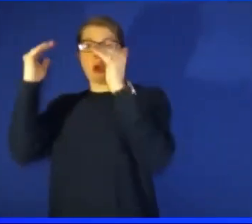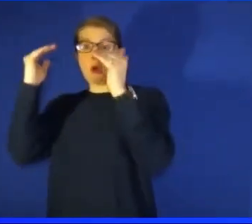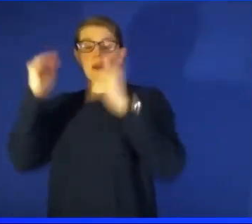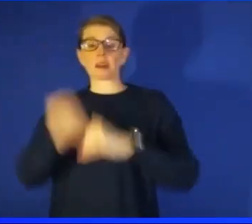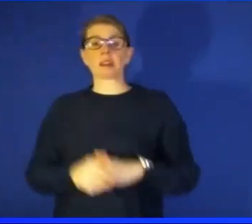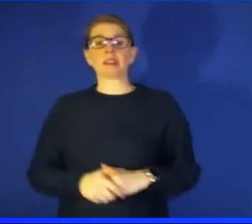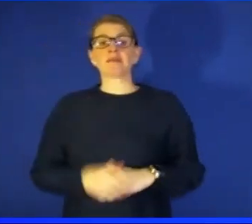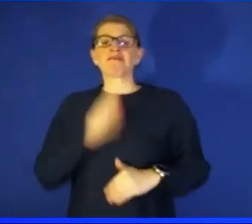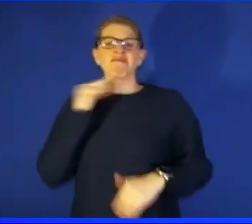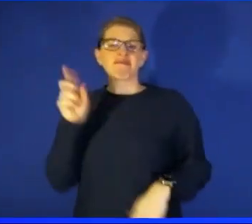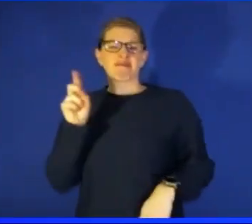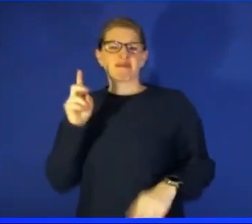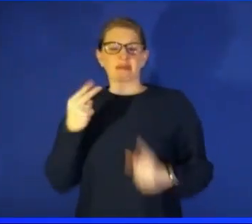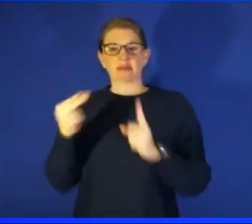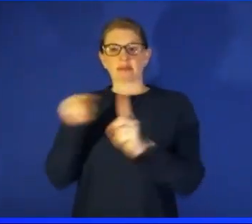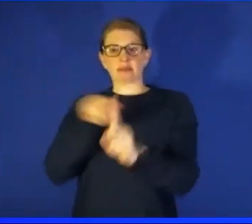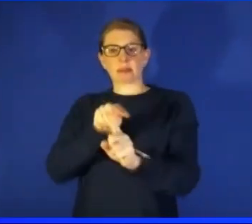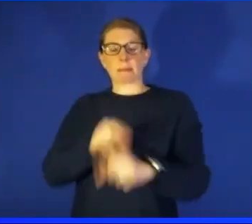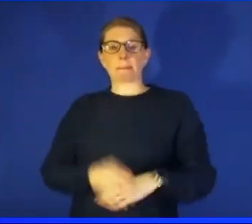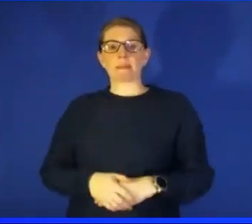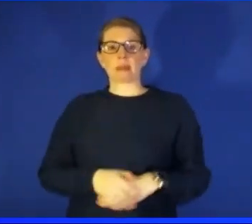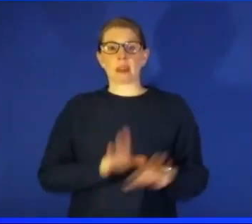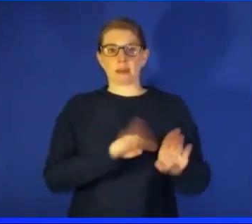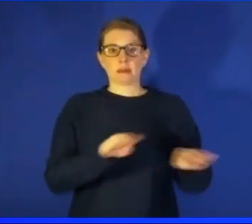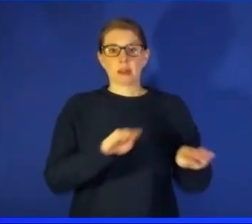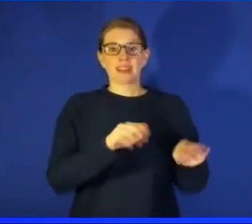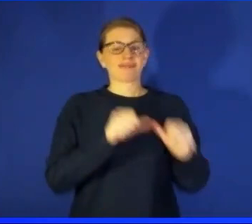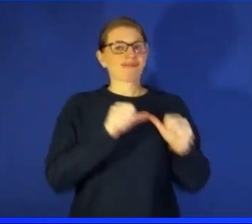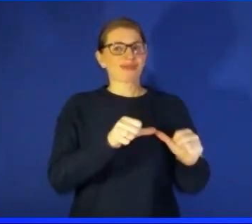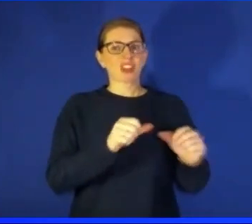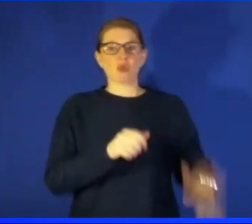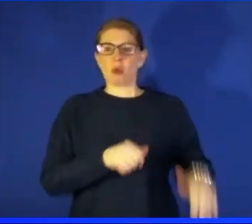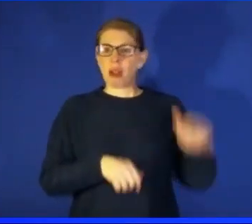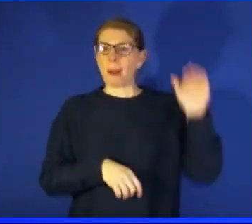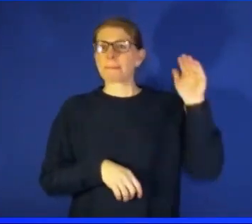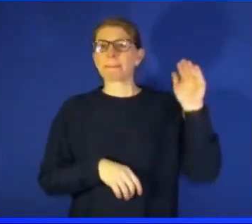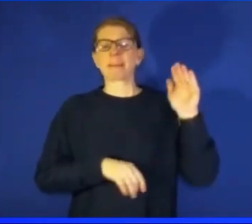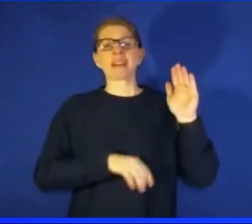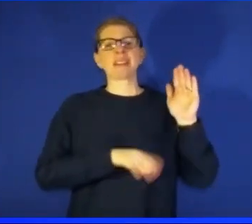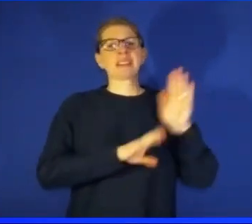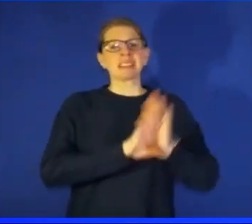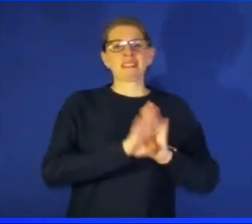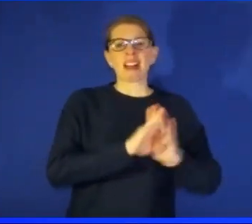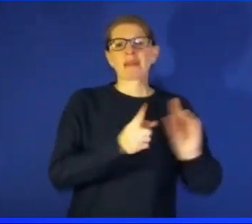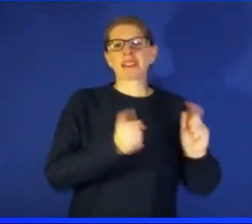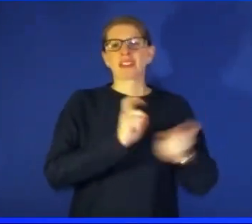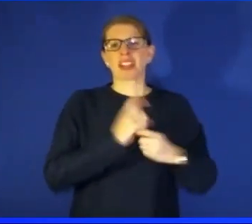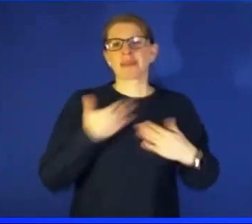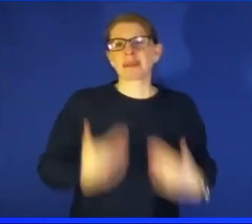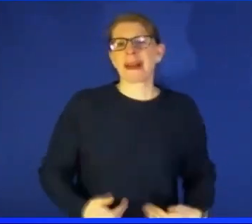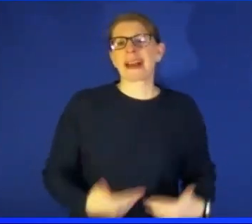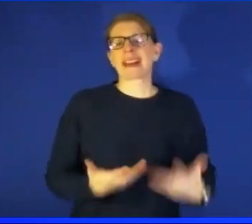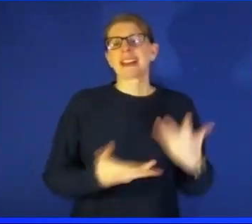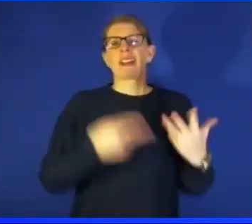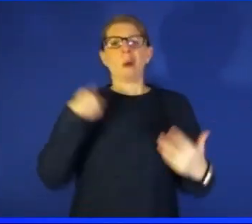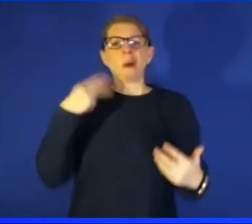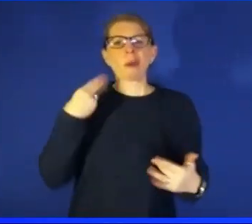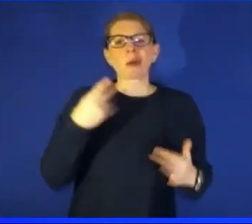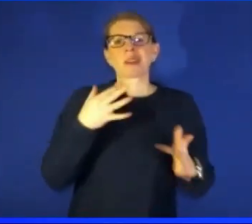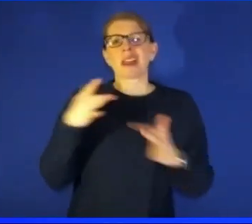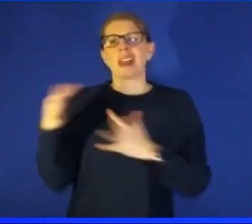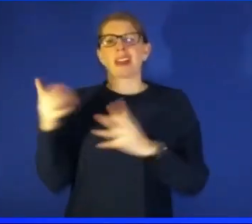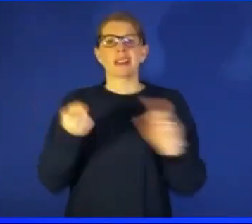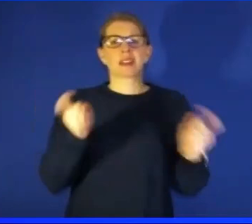is peds are constantly growing. They're constantly growing and developing and constantly changing their bodies, their hormones, and things like that, so